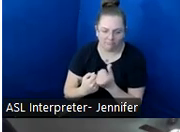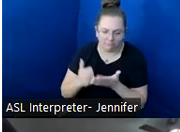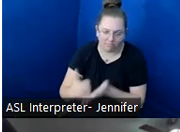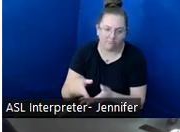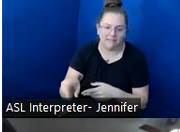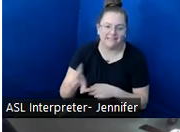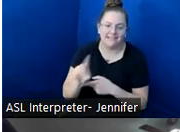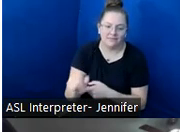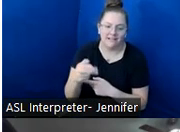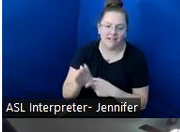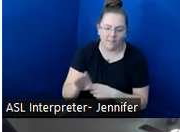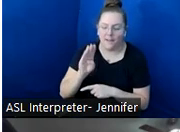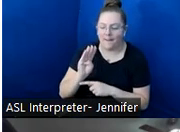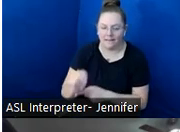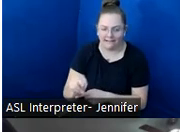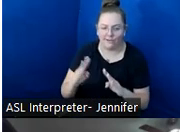Specialist.